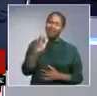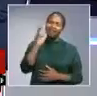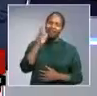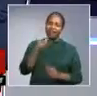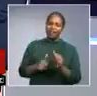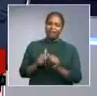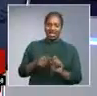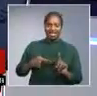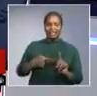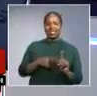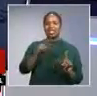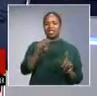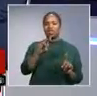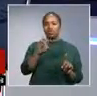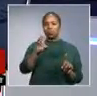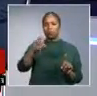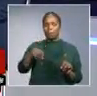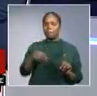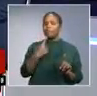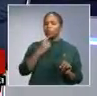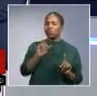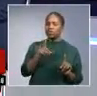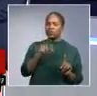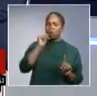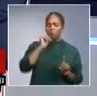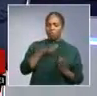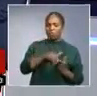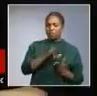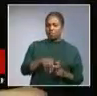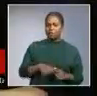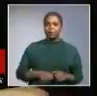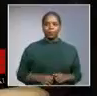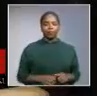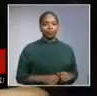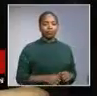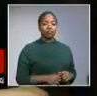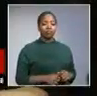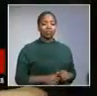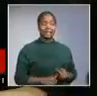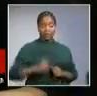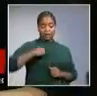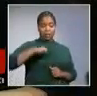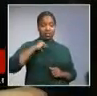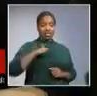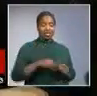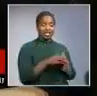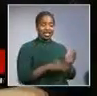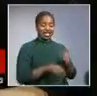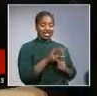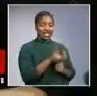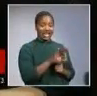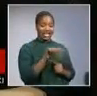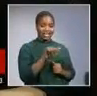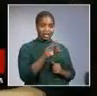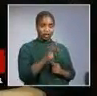what Athol Trollip had to say today about being ousted. The Municipal Structures Act is very clear in section 36(3). It